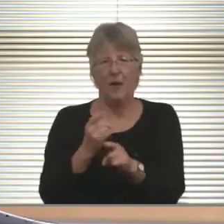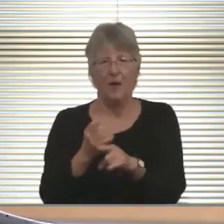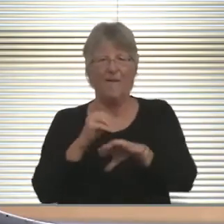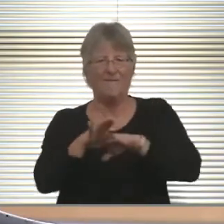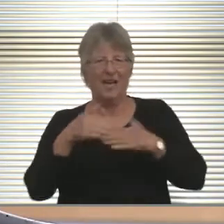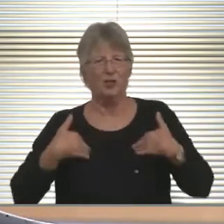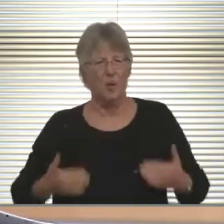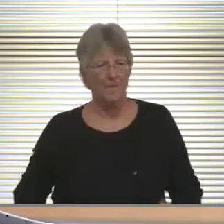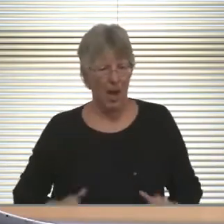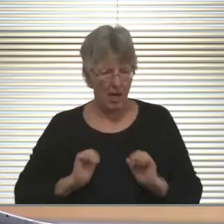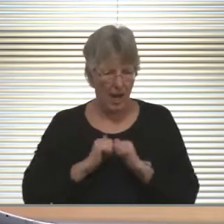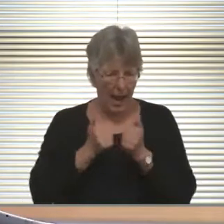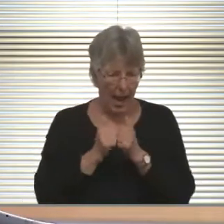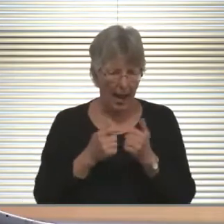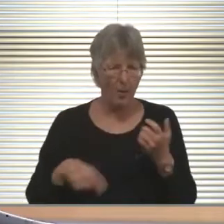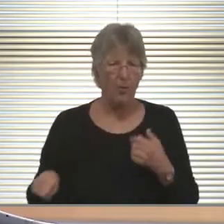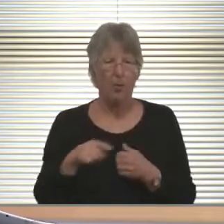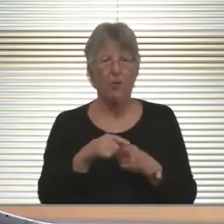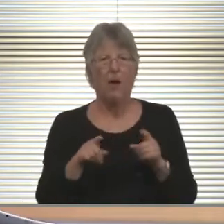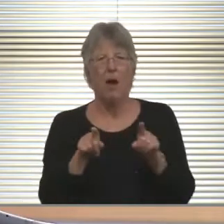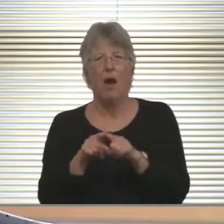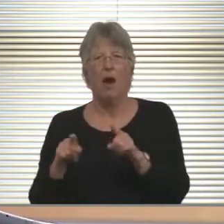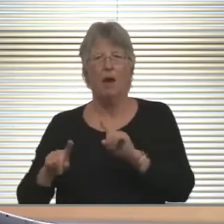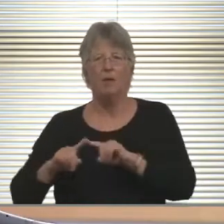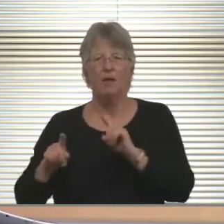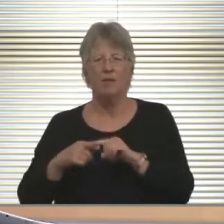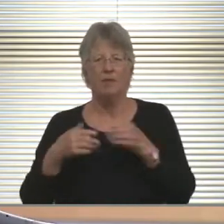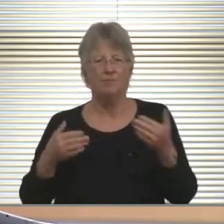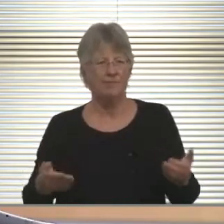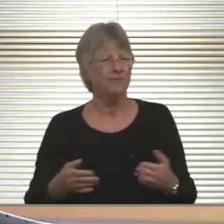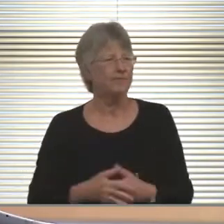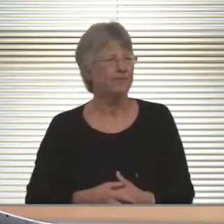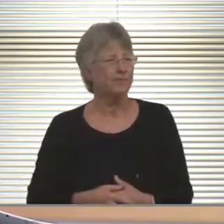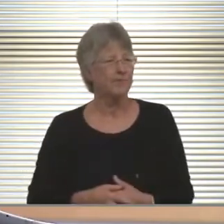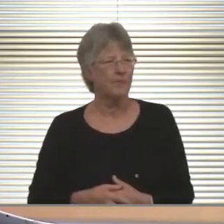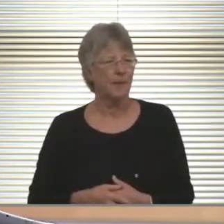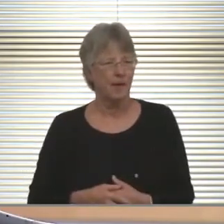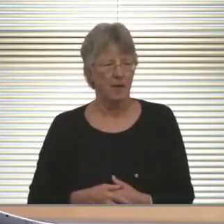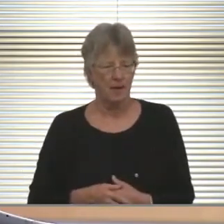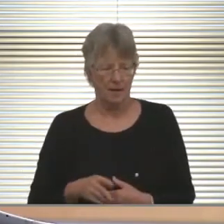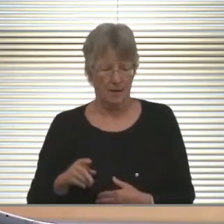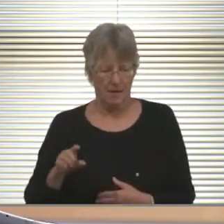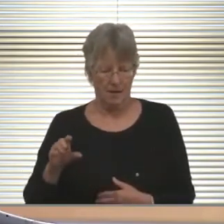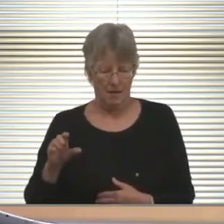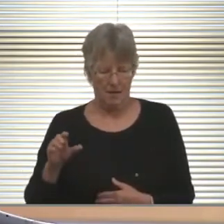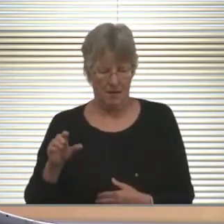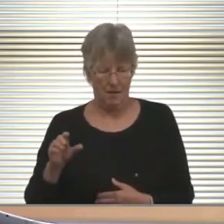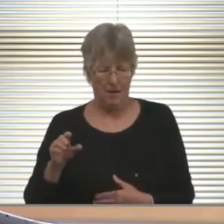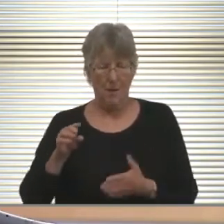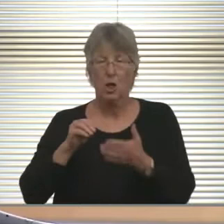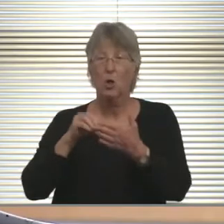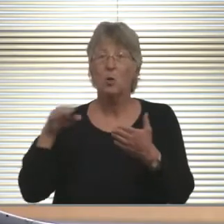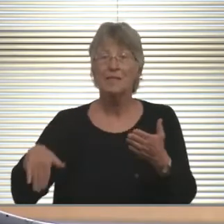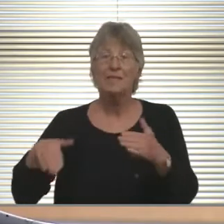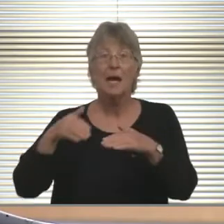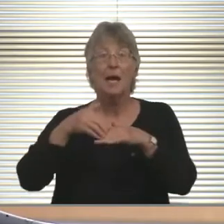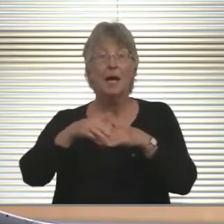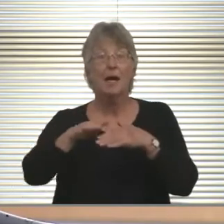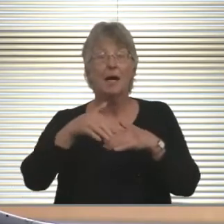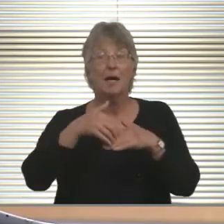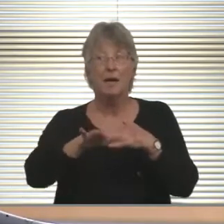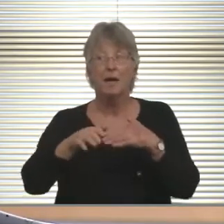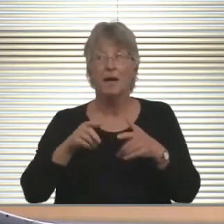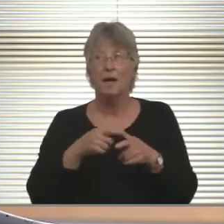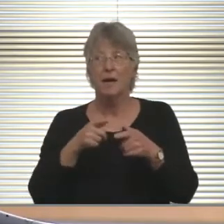is followed by dress-up days and games to go along with this theme. Some upcoming events that we have are Jaw Wars, where students can submit a drawing based